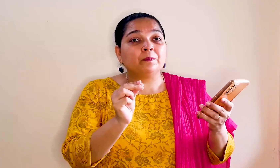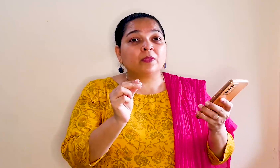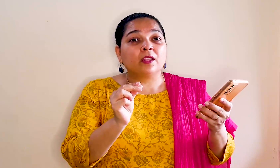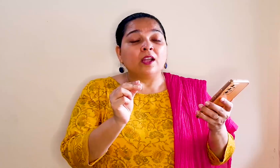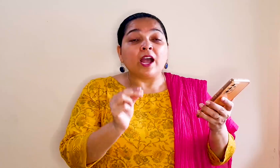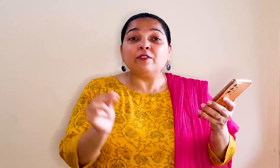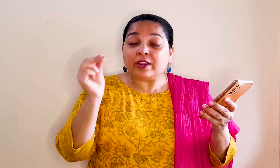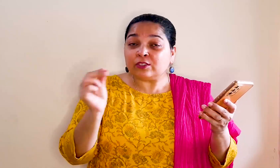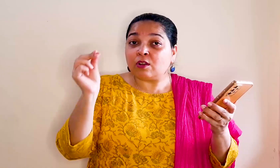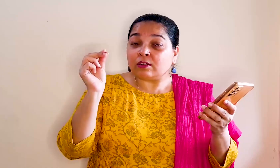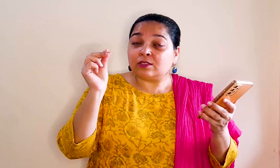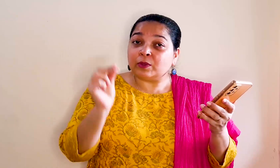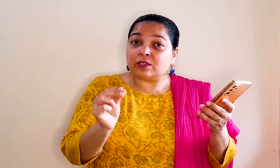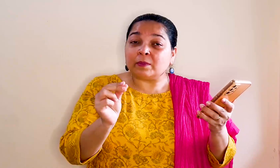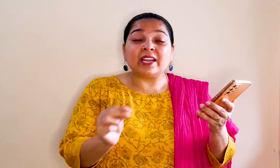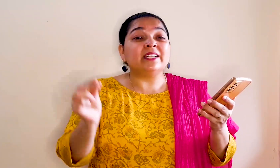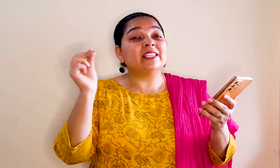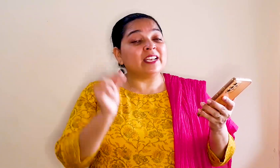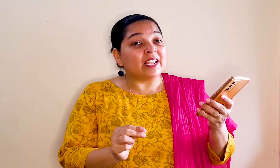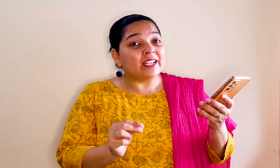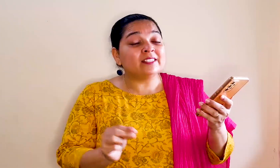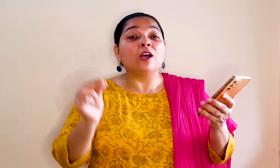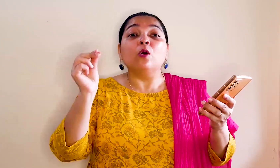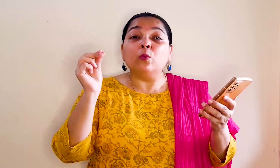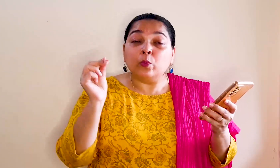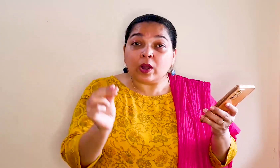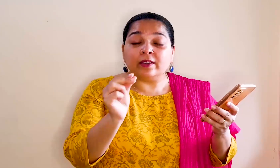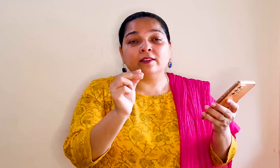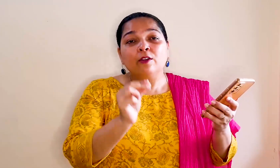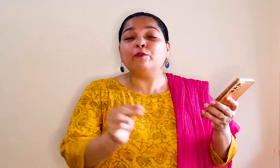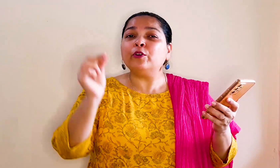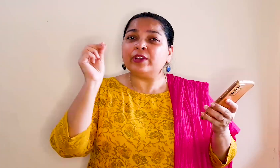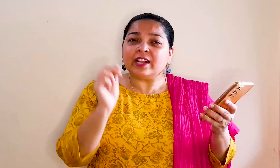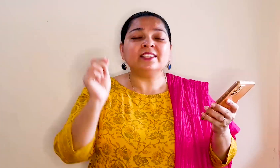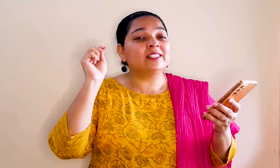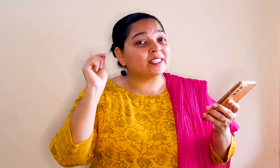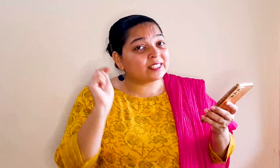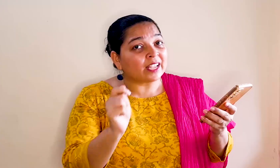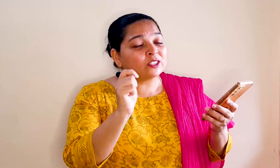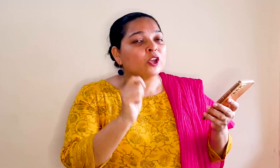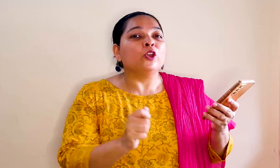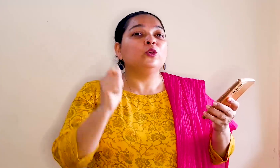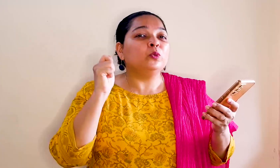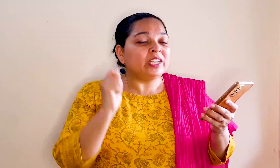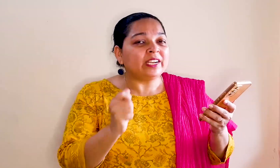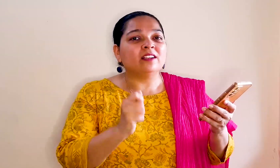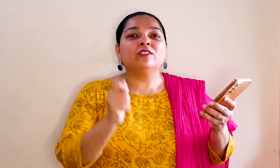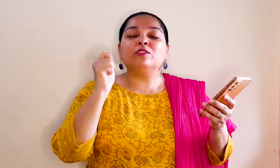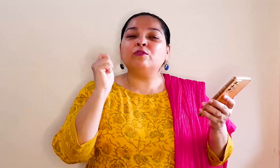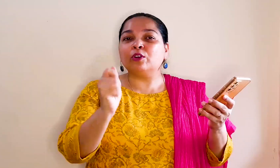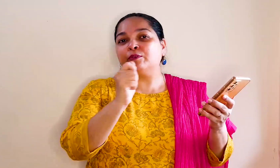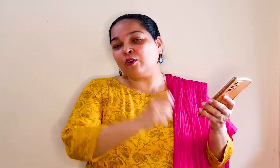wisdom. And where is God's wisdom? It is in His Word. For real success, you